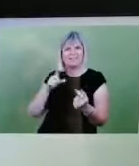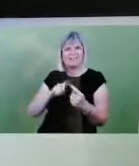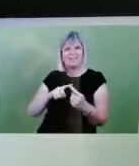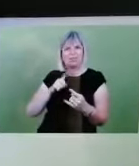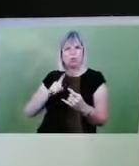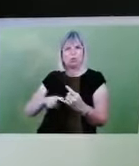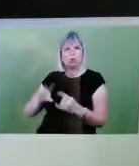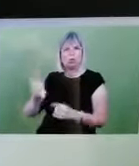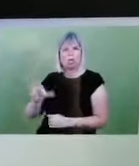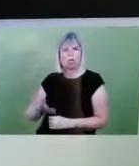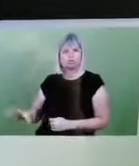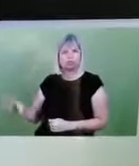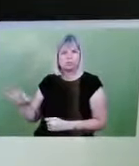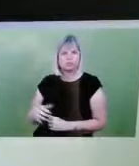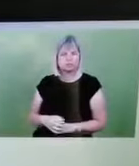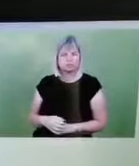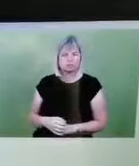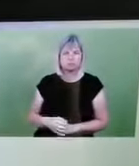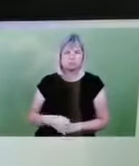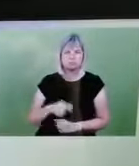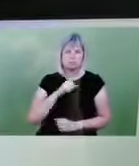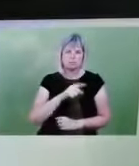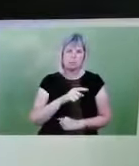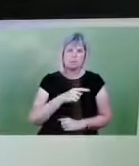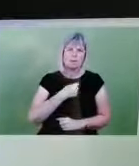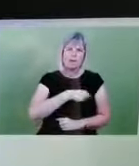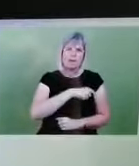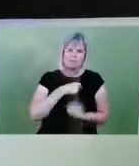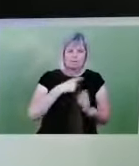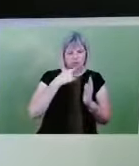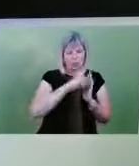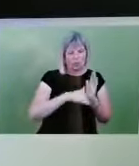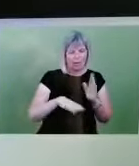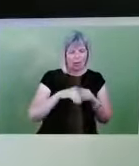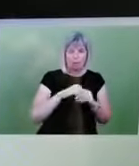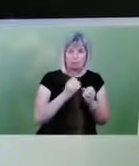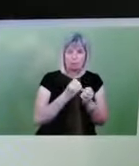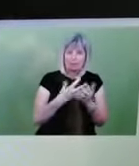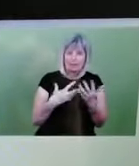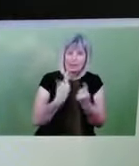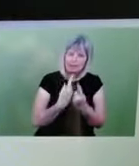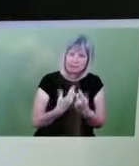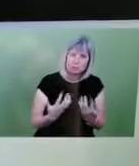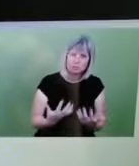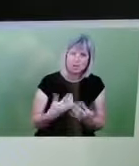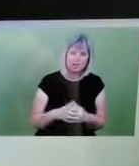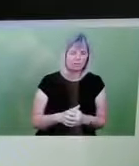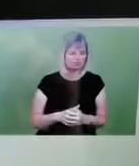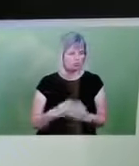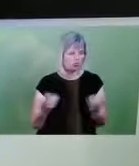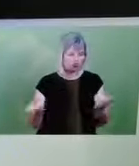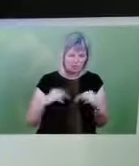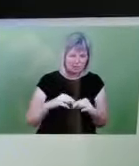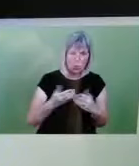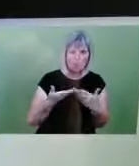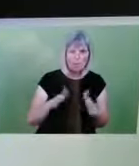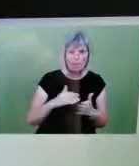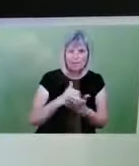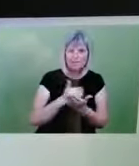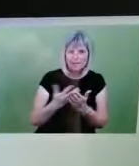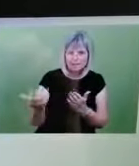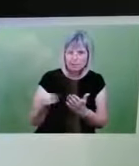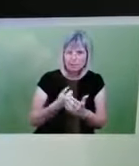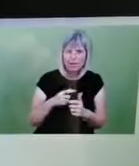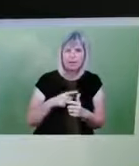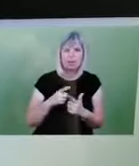pledges included many of the things we're discussing at this conference today, such as restoring public sector pay, bringing services back in-house, introducing a fire